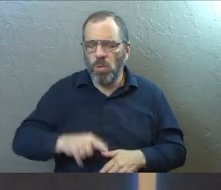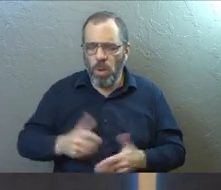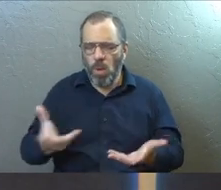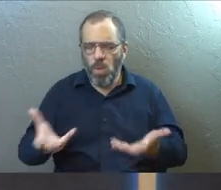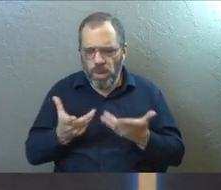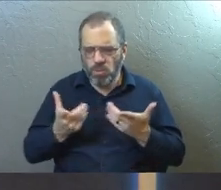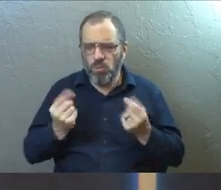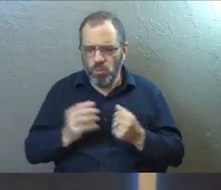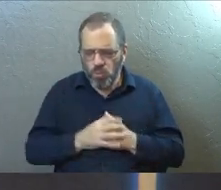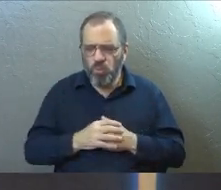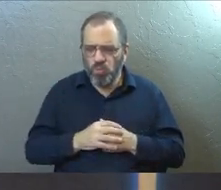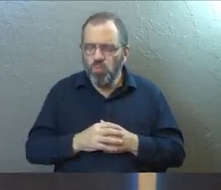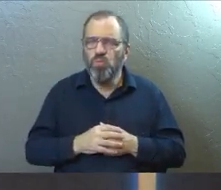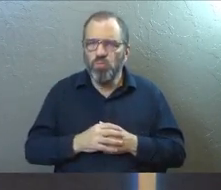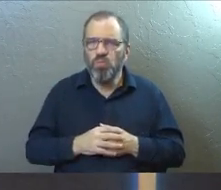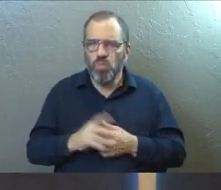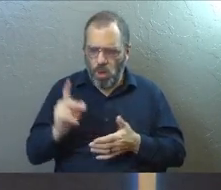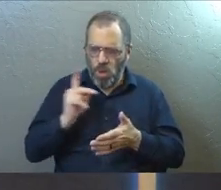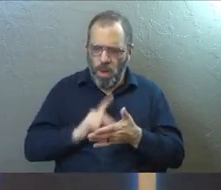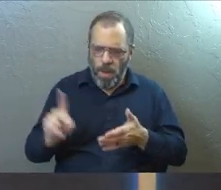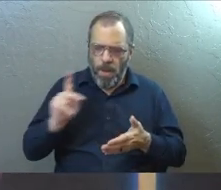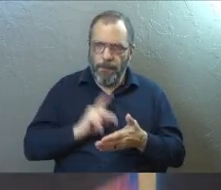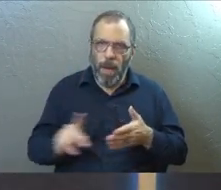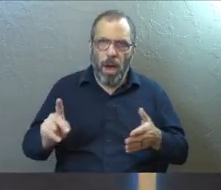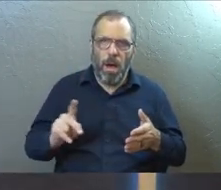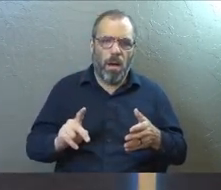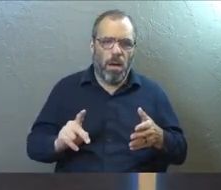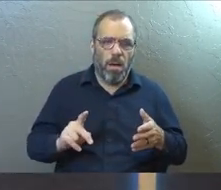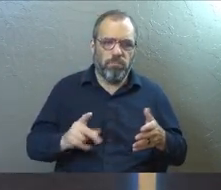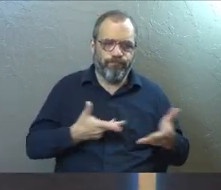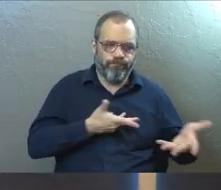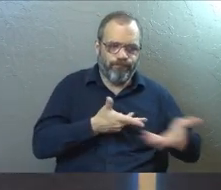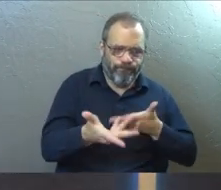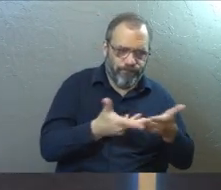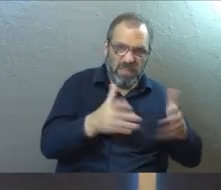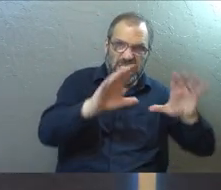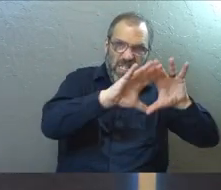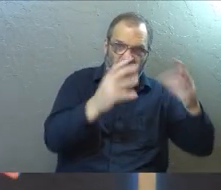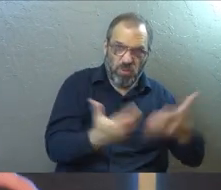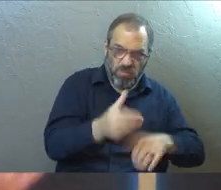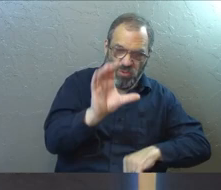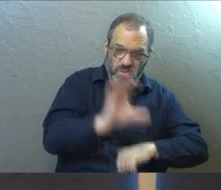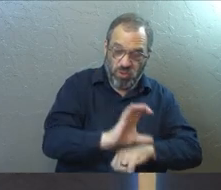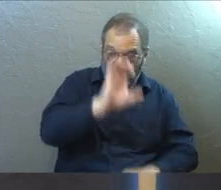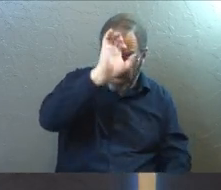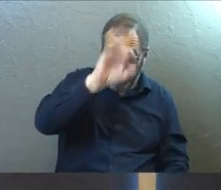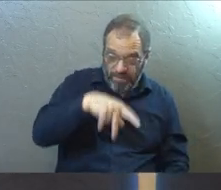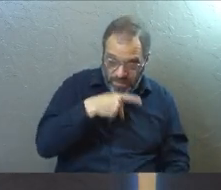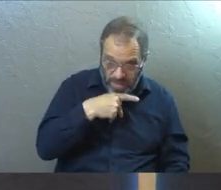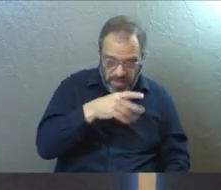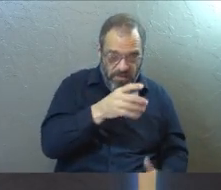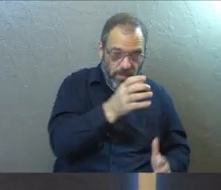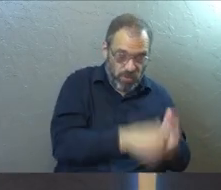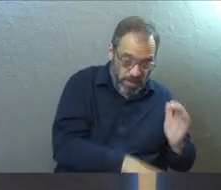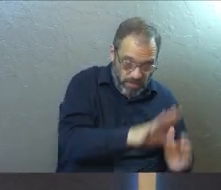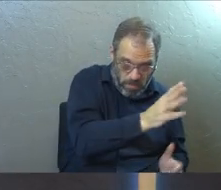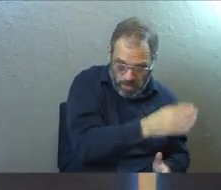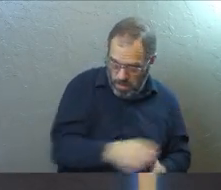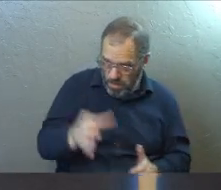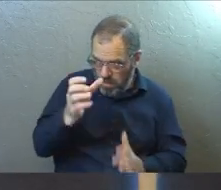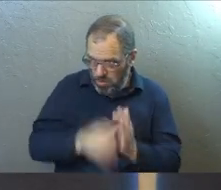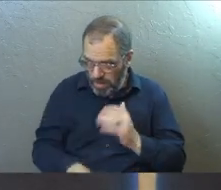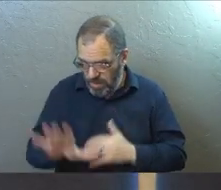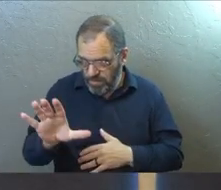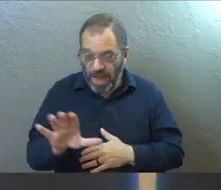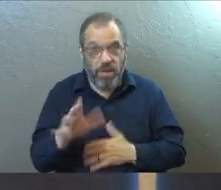you to do. So again, Paul extends this conversation he's having from chapter 4 into chapter 5, just reminding them,